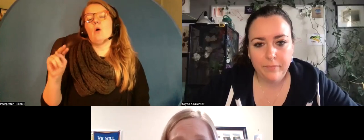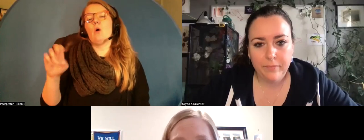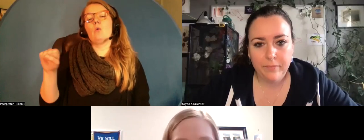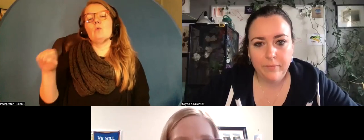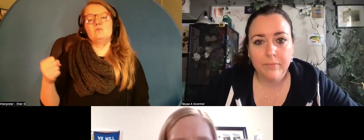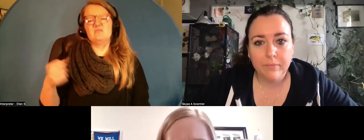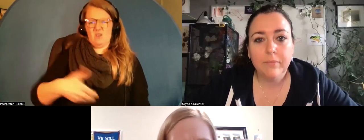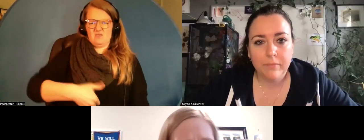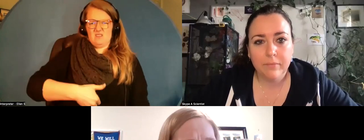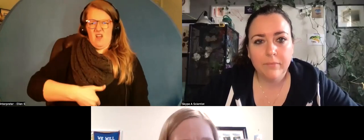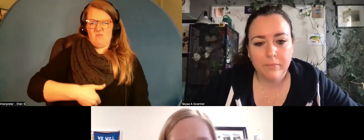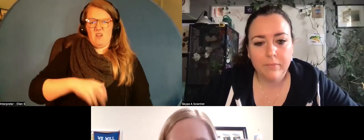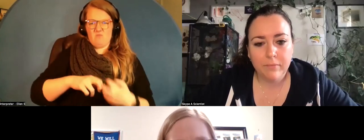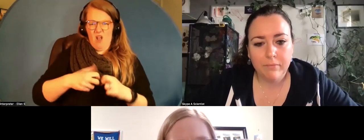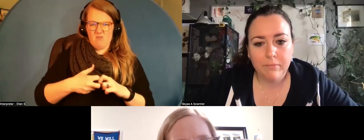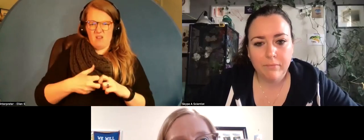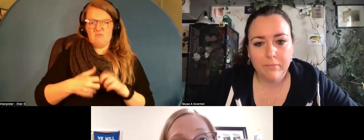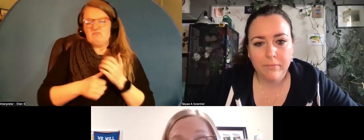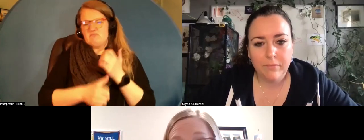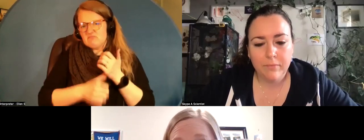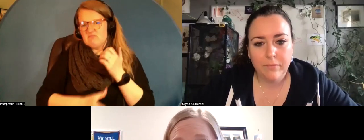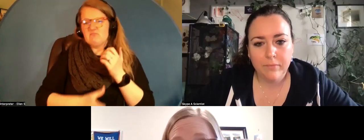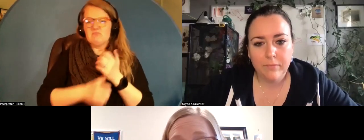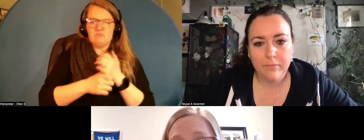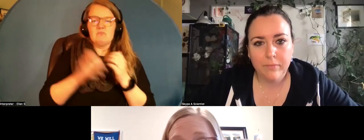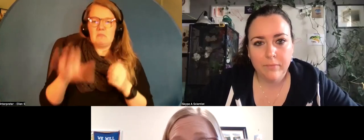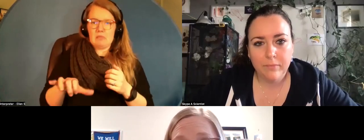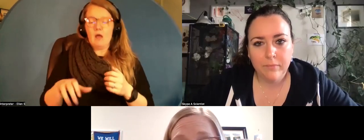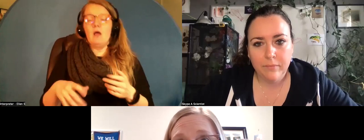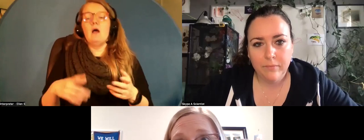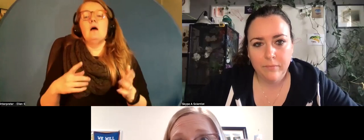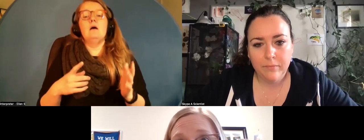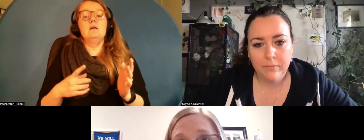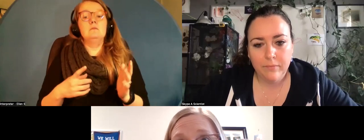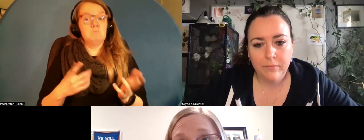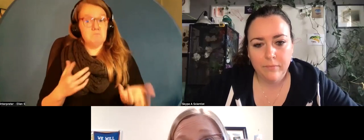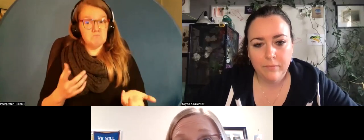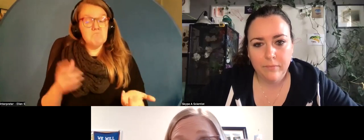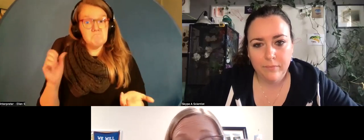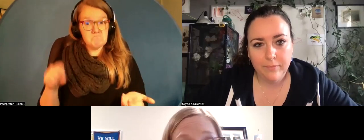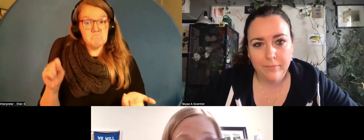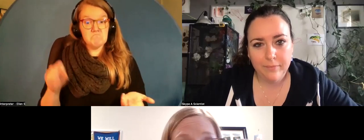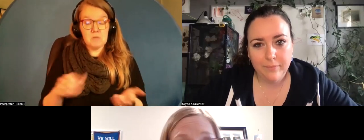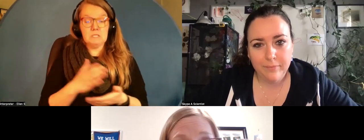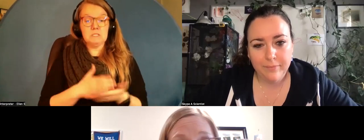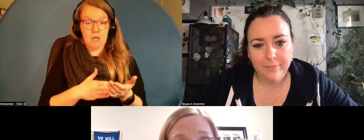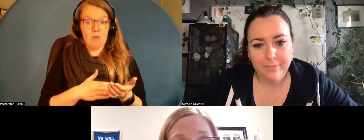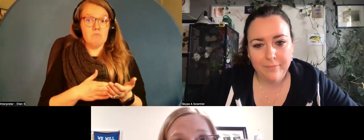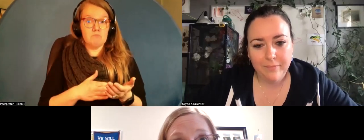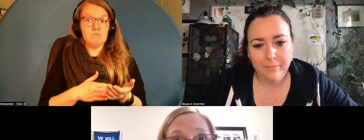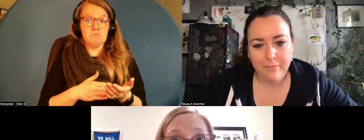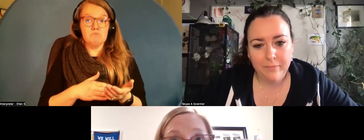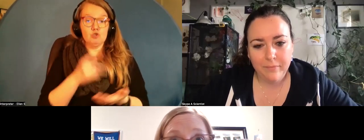tummy problems, right? Irritable bowel syndrome, things like that. There have been some methods developed